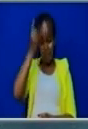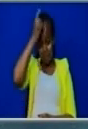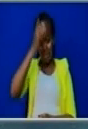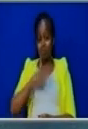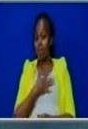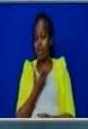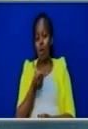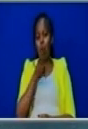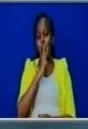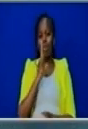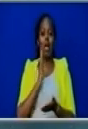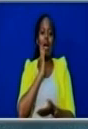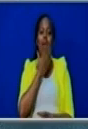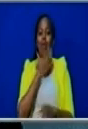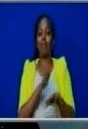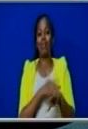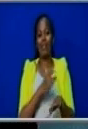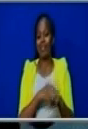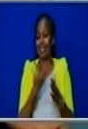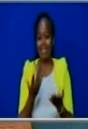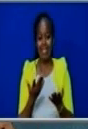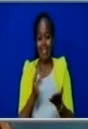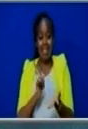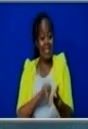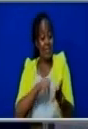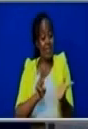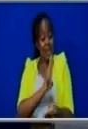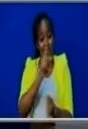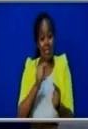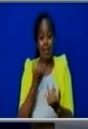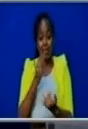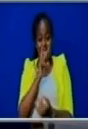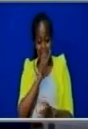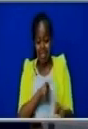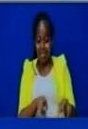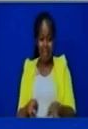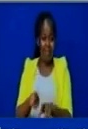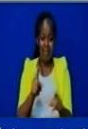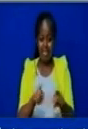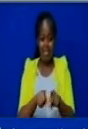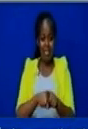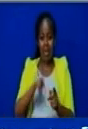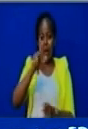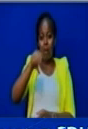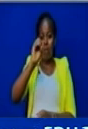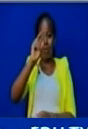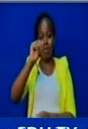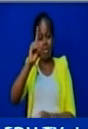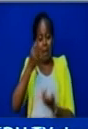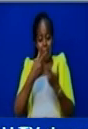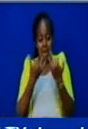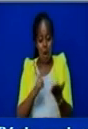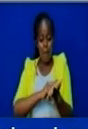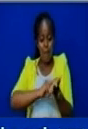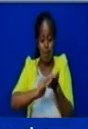is brown. But still That's water. what they're used to, seeing them in the rivers and the ponds there. But still water. But pure